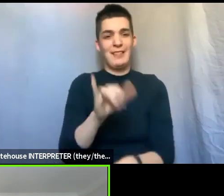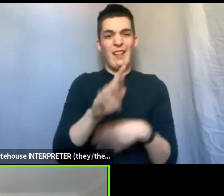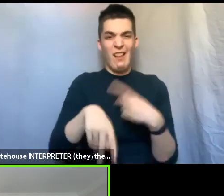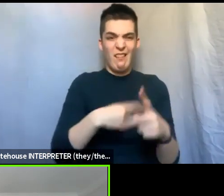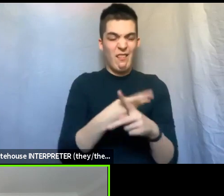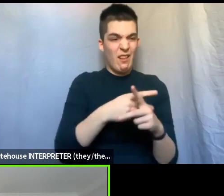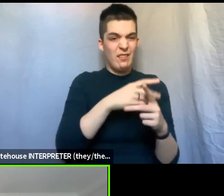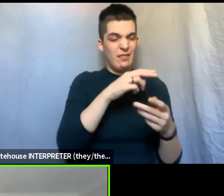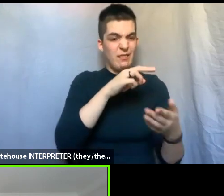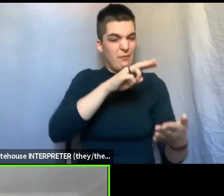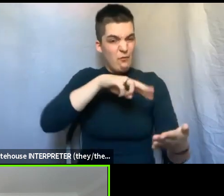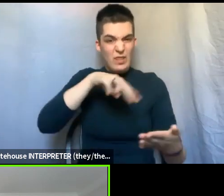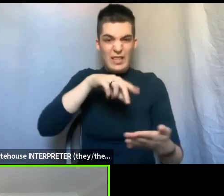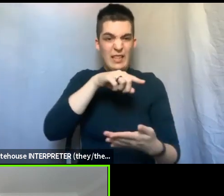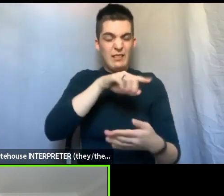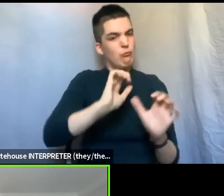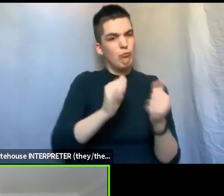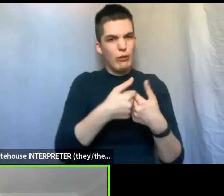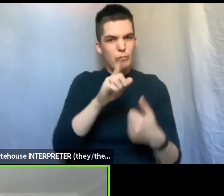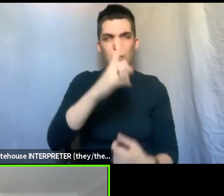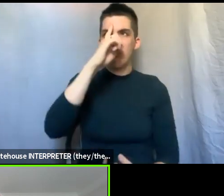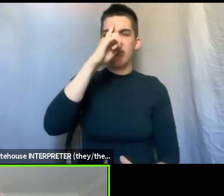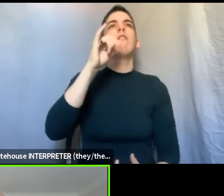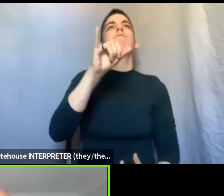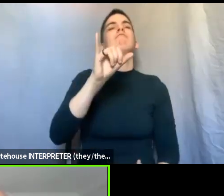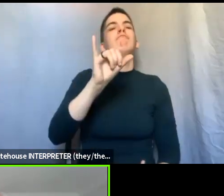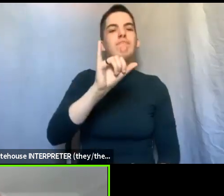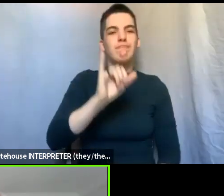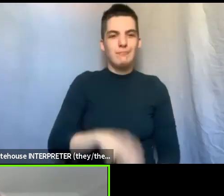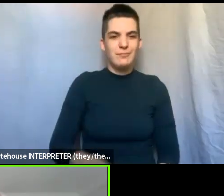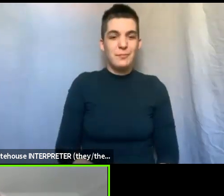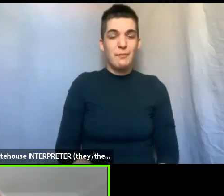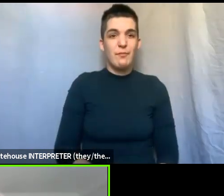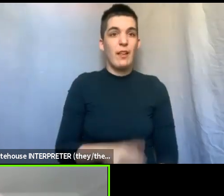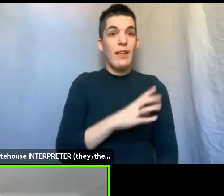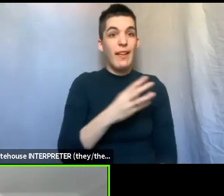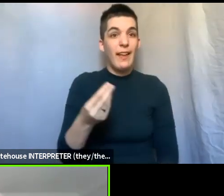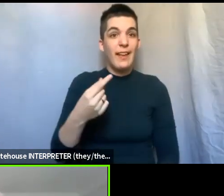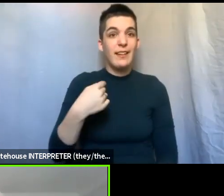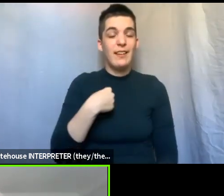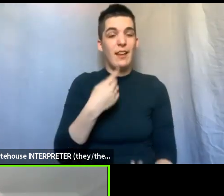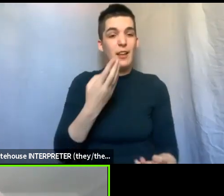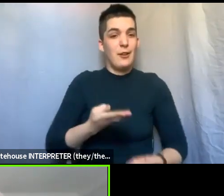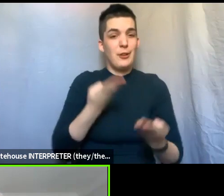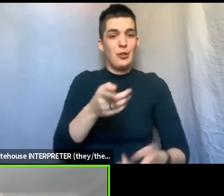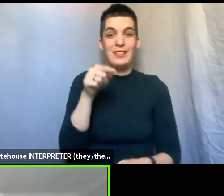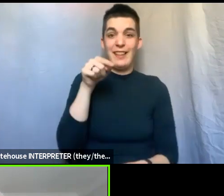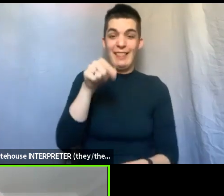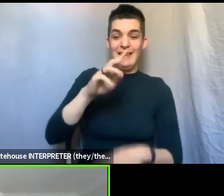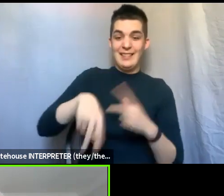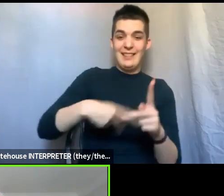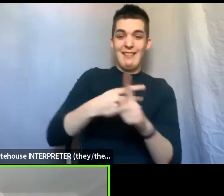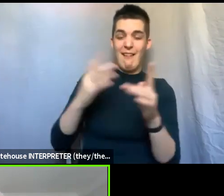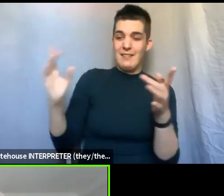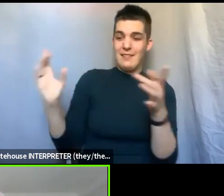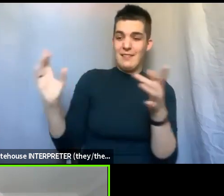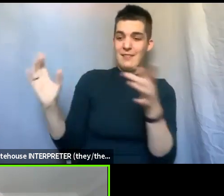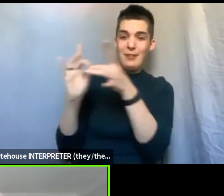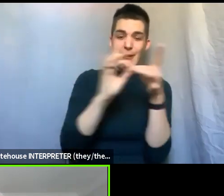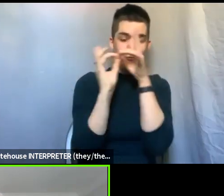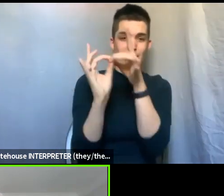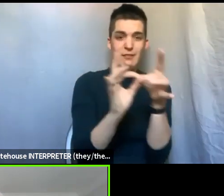now. But most of all, I encourage this kind of connection which we're having with this very